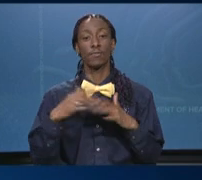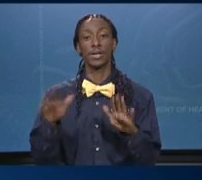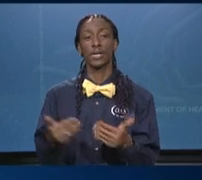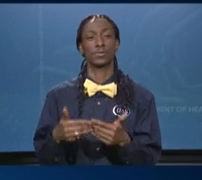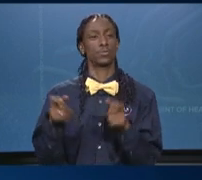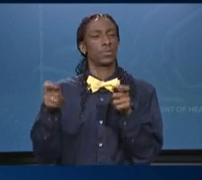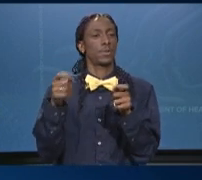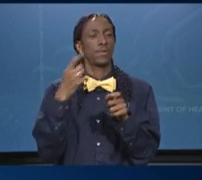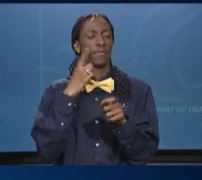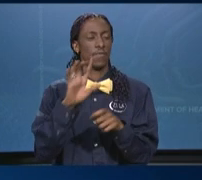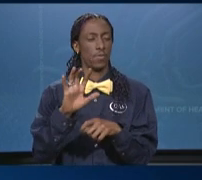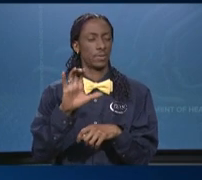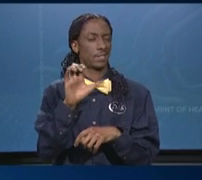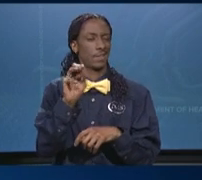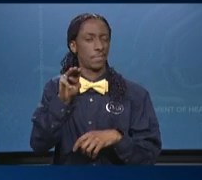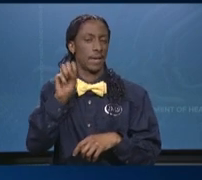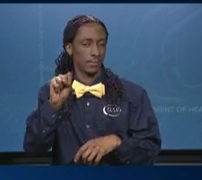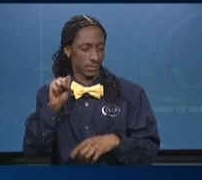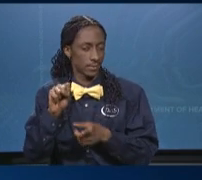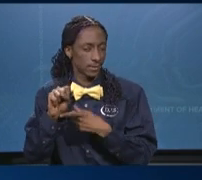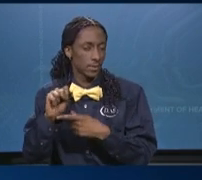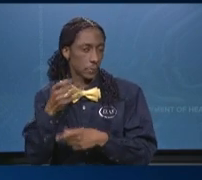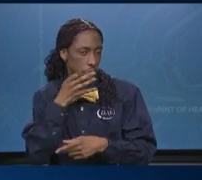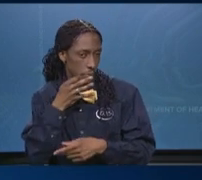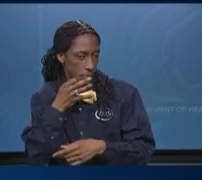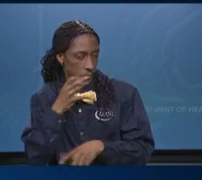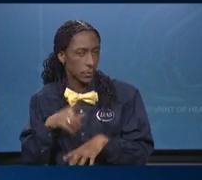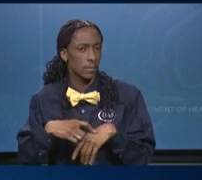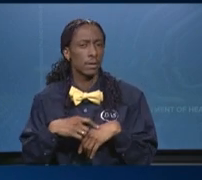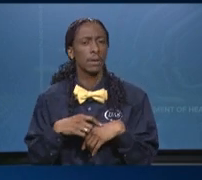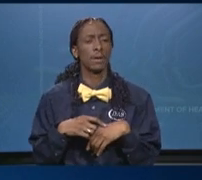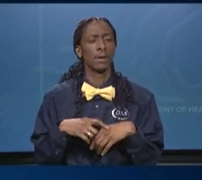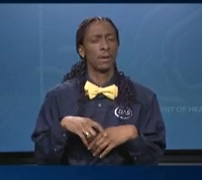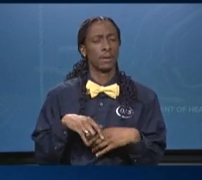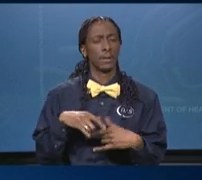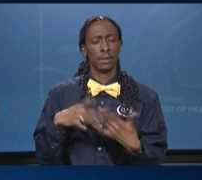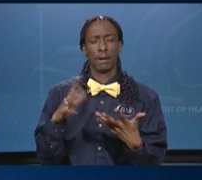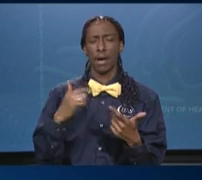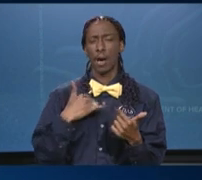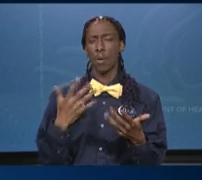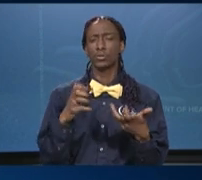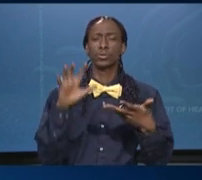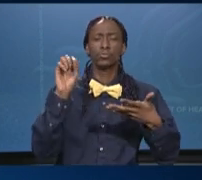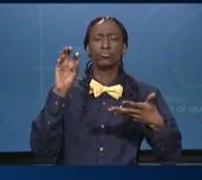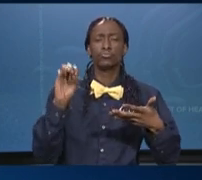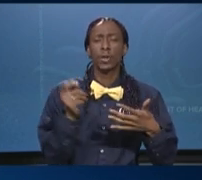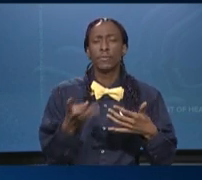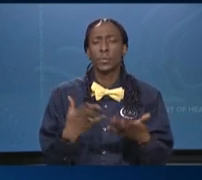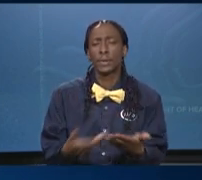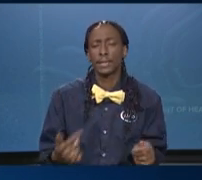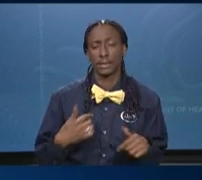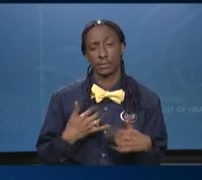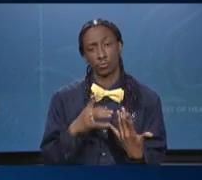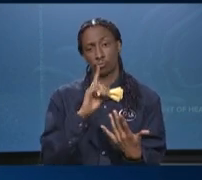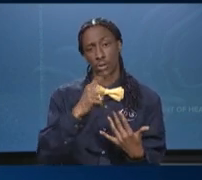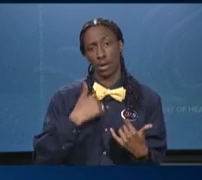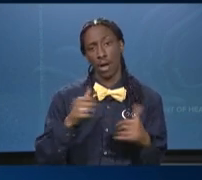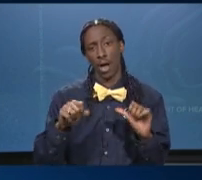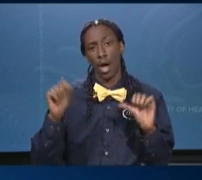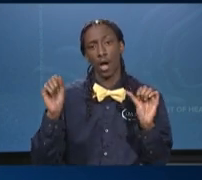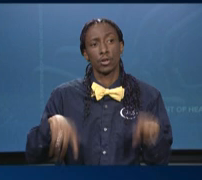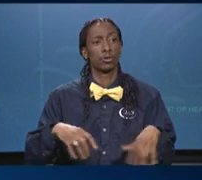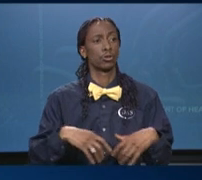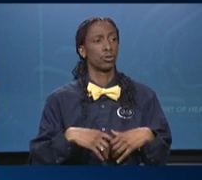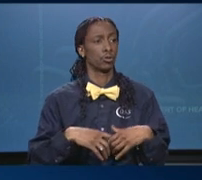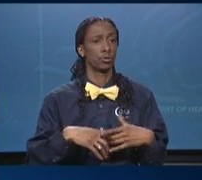Chiquita Brooks-LaSure, in just a moment. I wanted to just say a few things because I could actually spend all my time giving